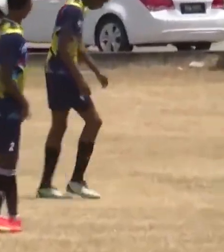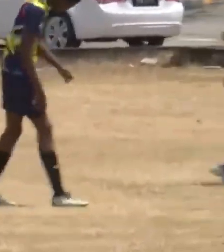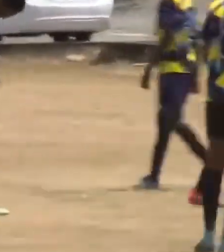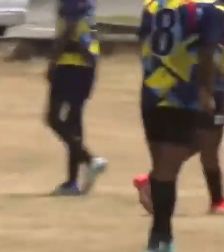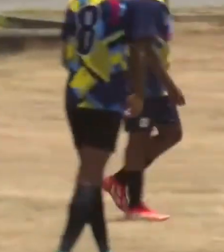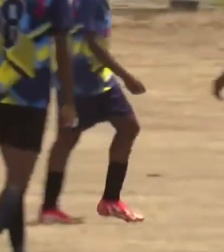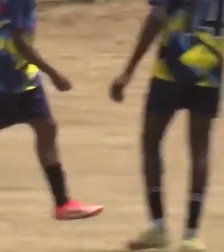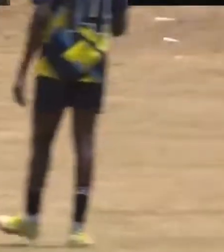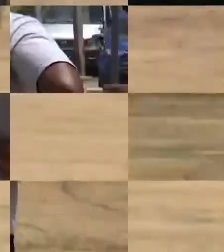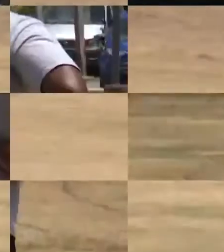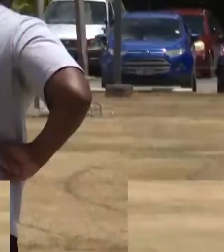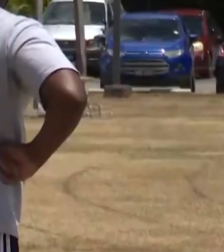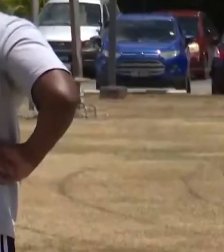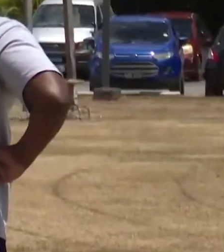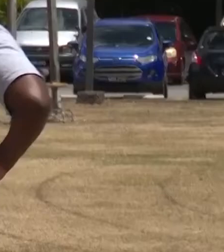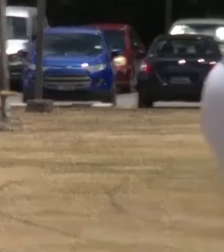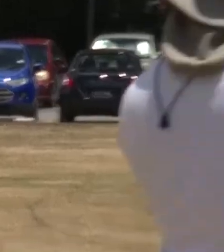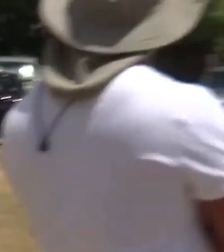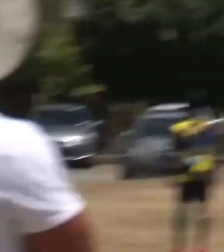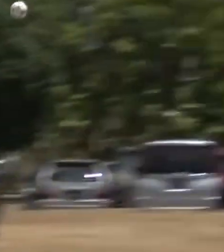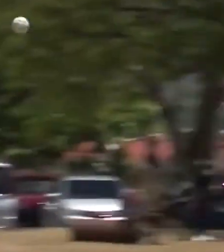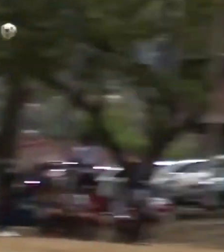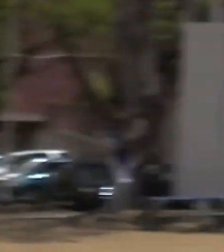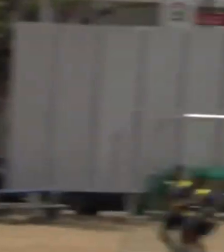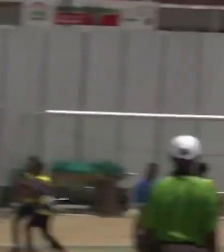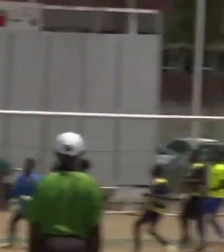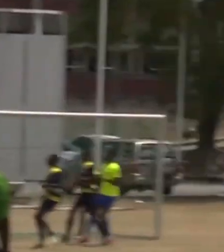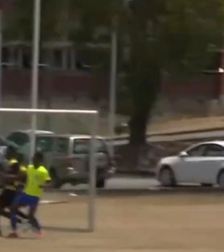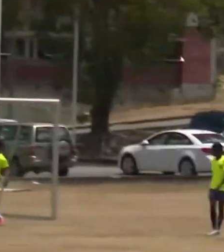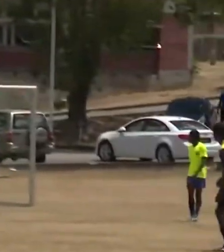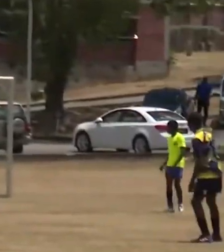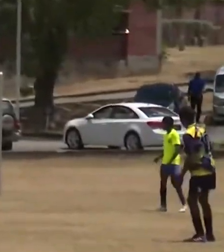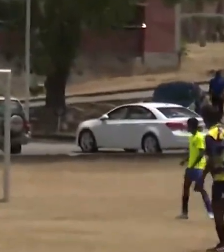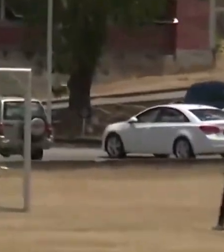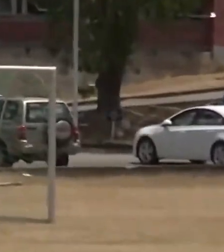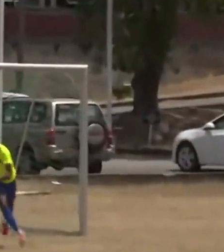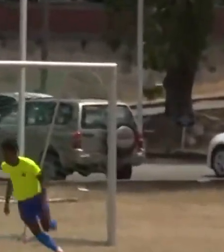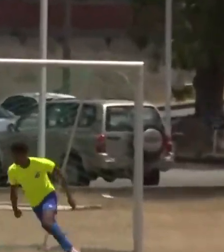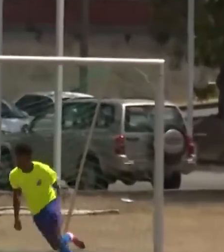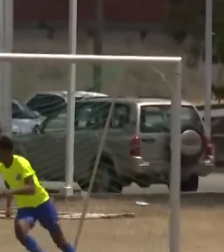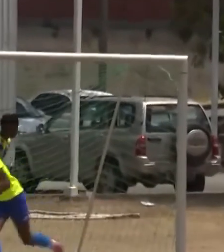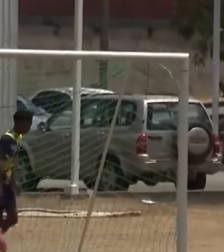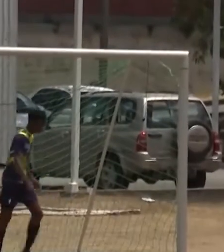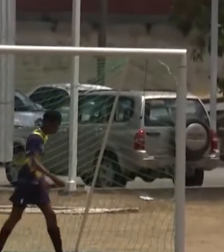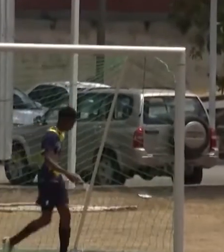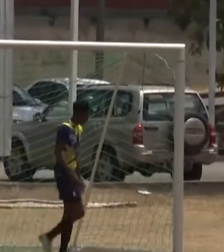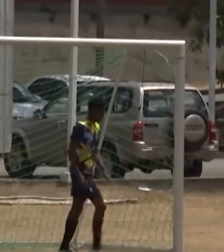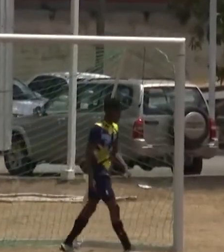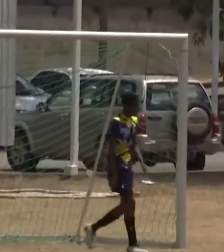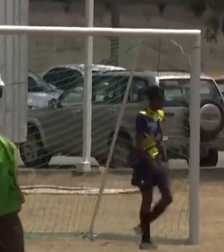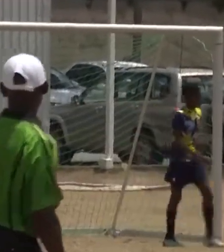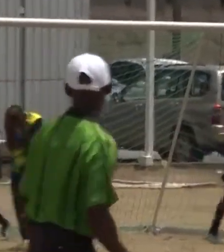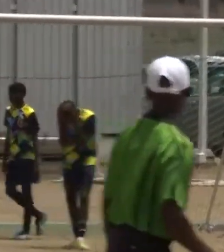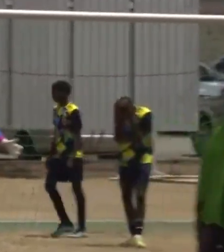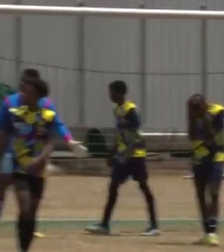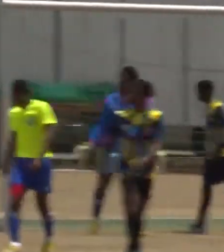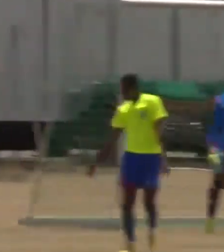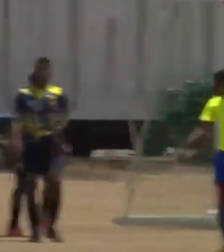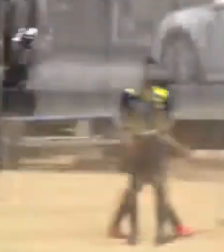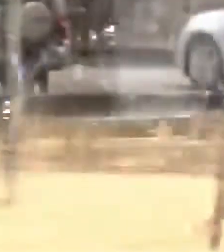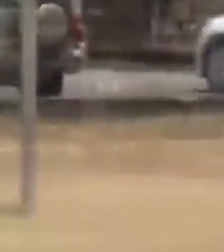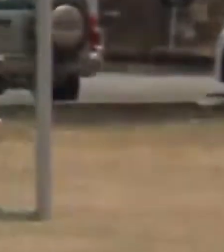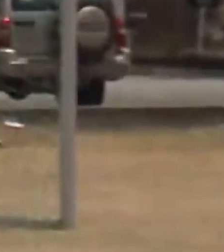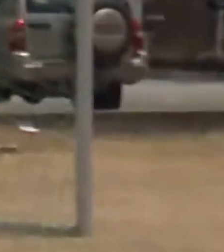to Paradise. The second goal was a total mishap as Soccer Academy scored an own goal from a corner